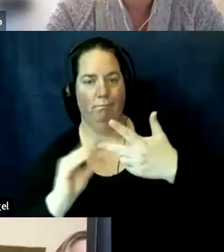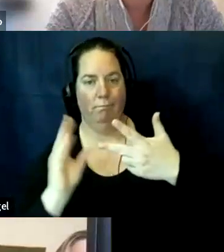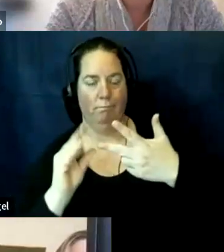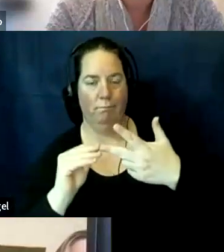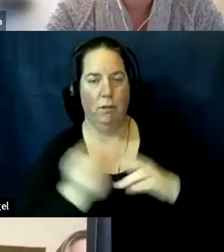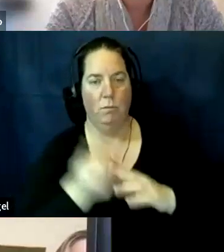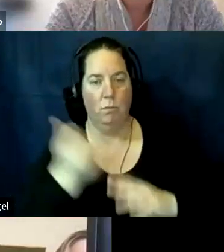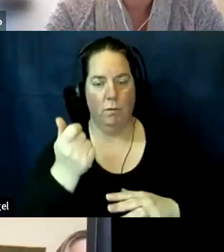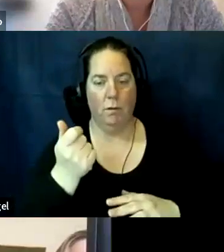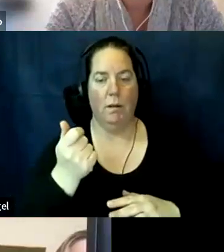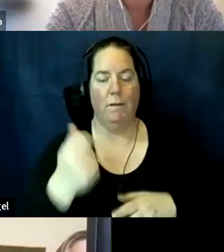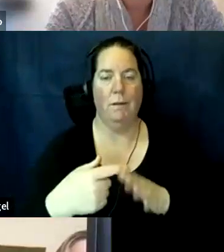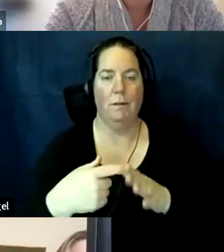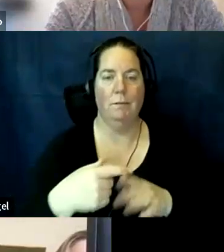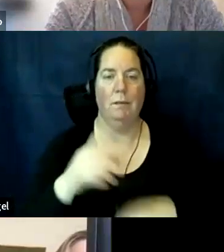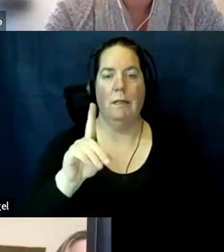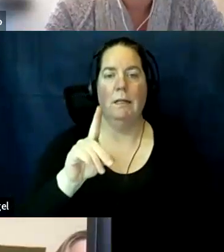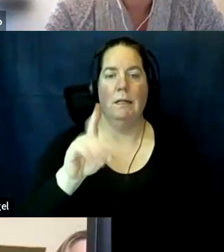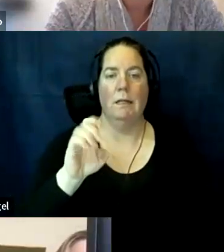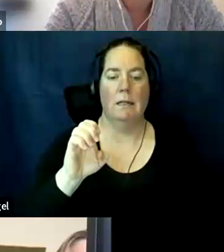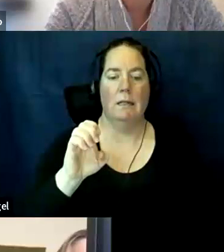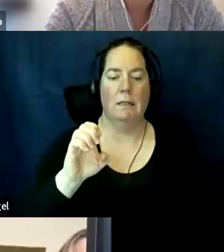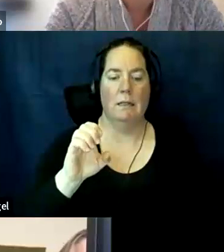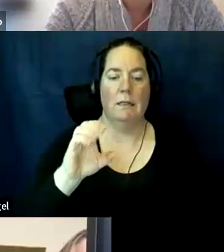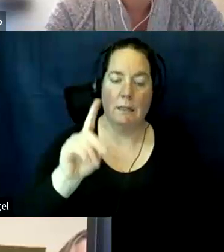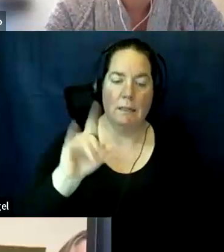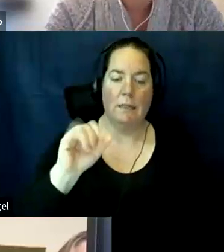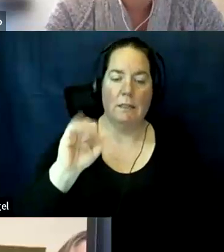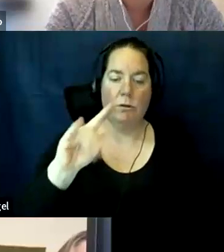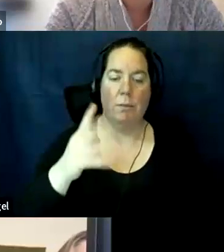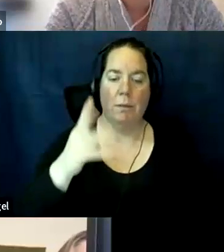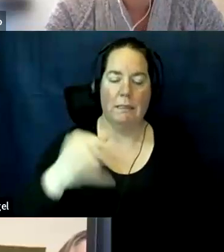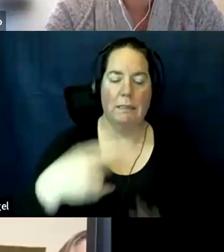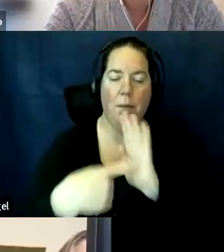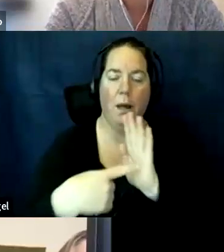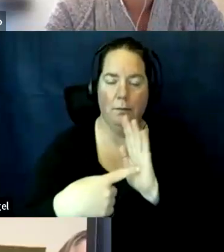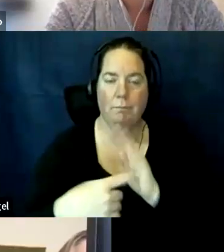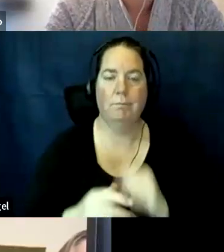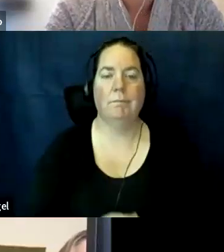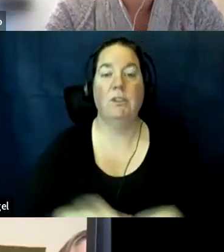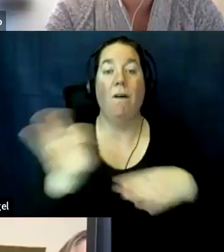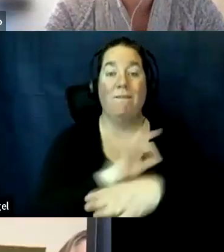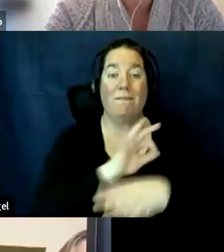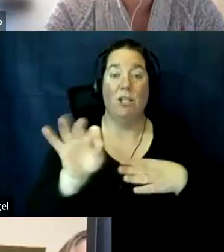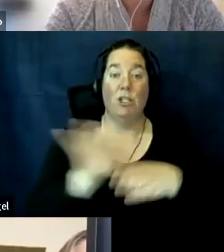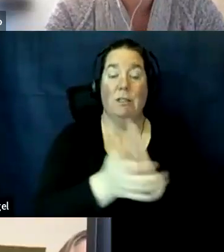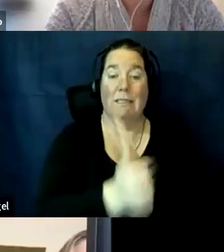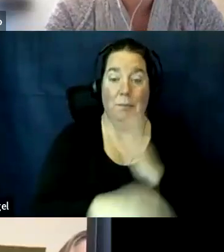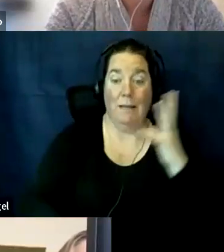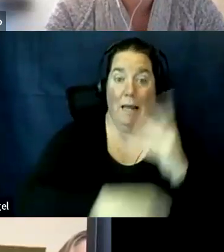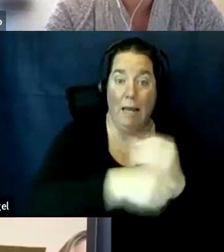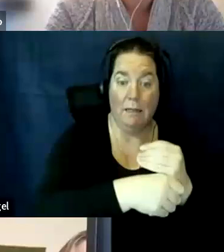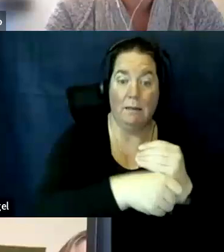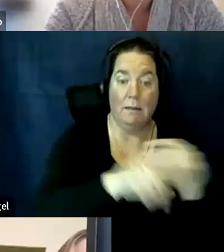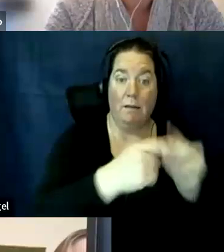of the discrepancy model and sort of what that looks like. And part of that is that functional skills is being added to the adverse effects section